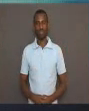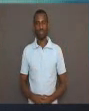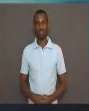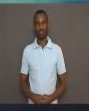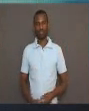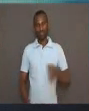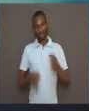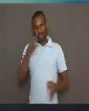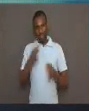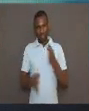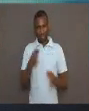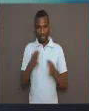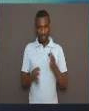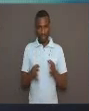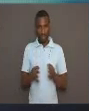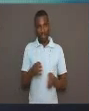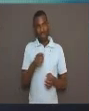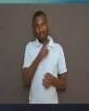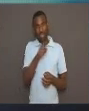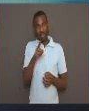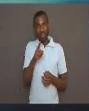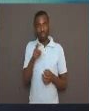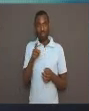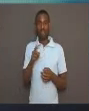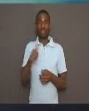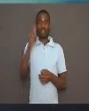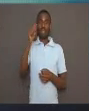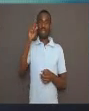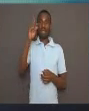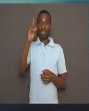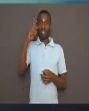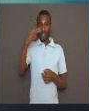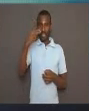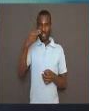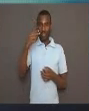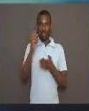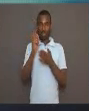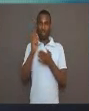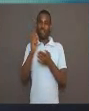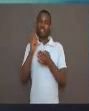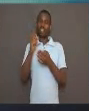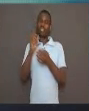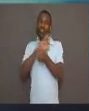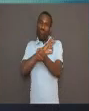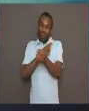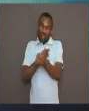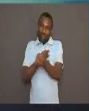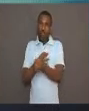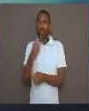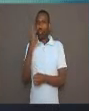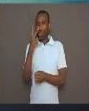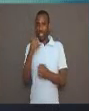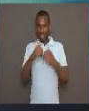If you wrote that adhesion is a force that holds together two